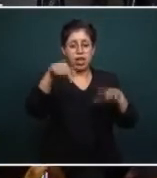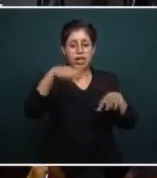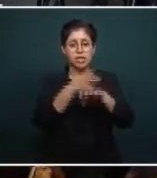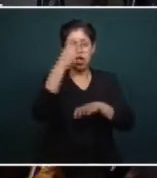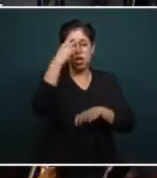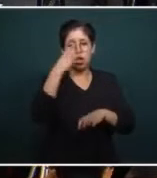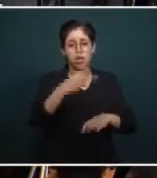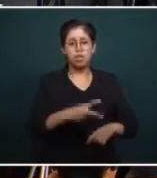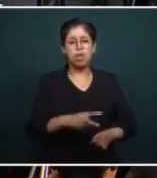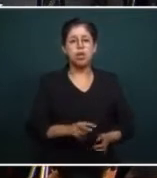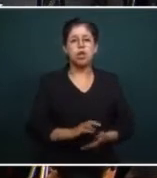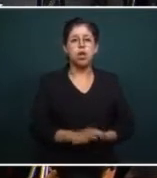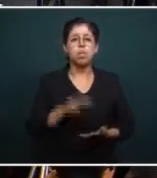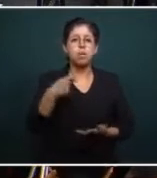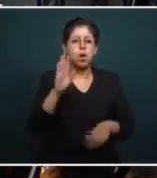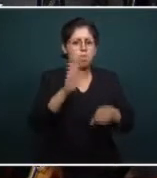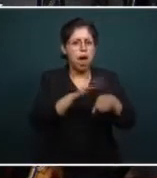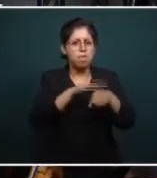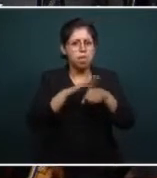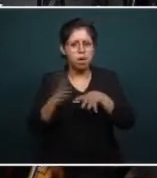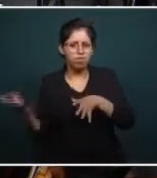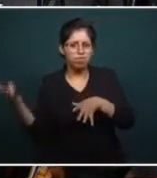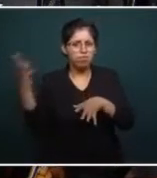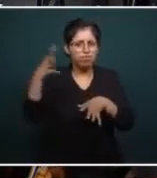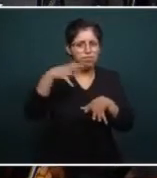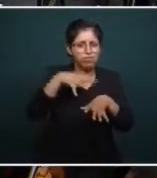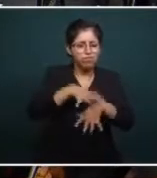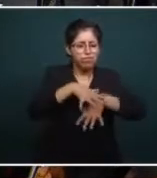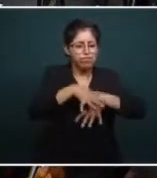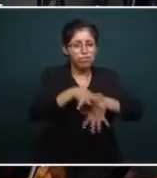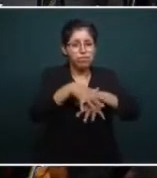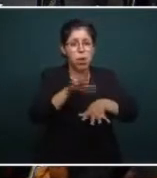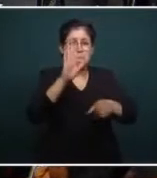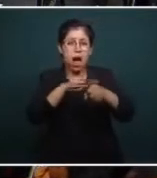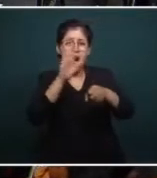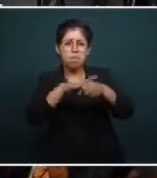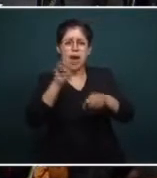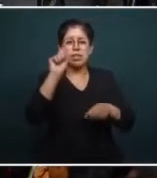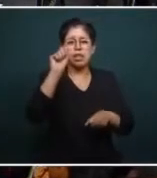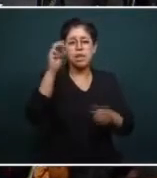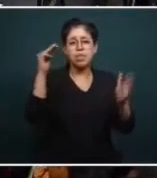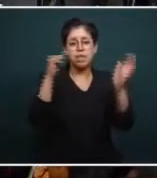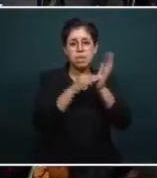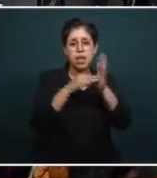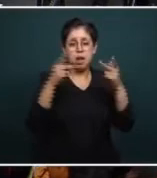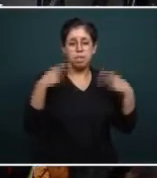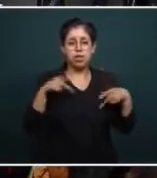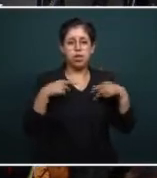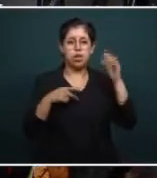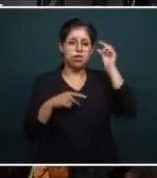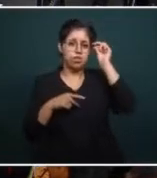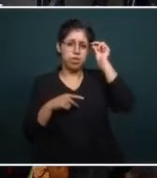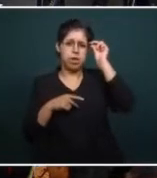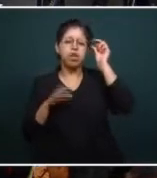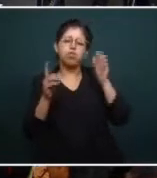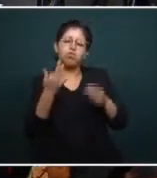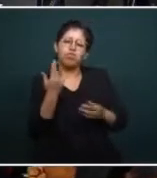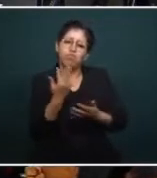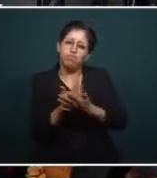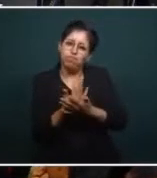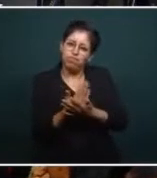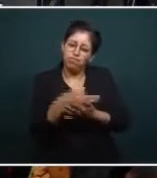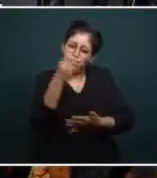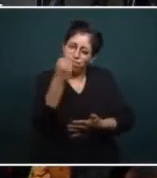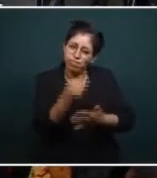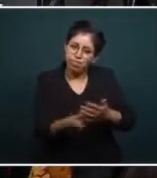of Mexico. Van a llegar a ser, But there's going to be more than 20,000 elements. más que es un proceso But it's a de